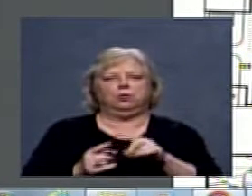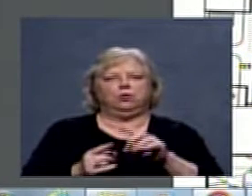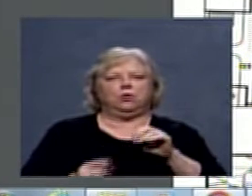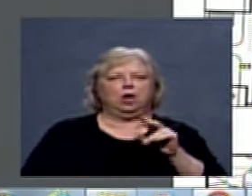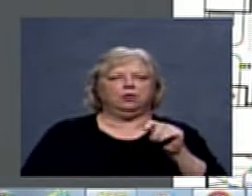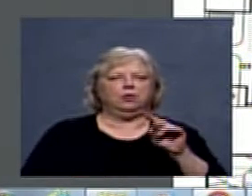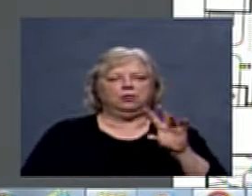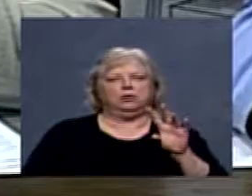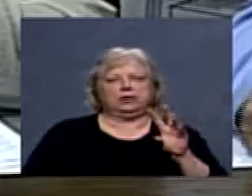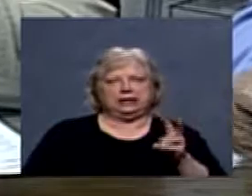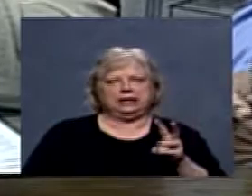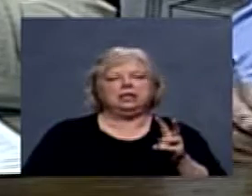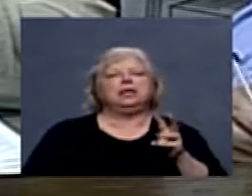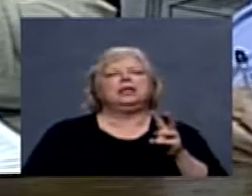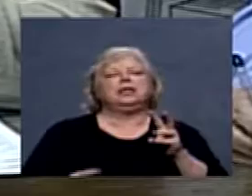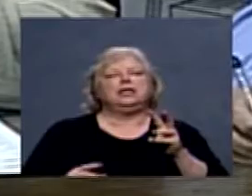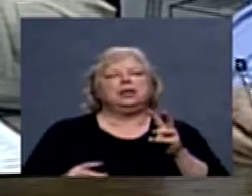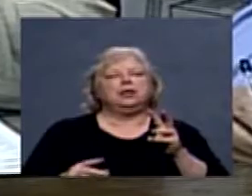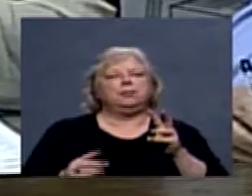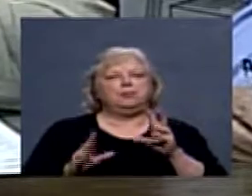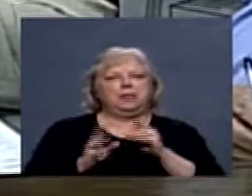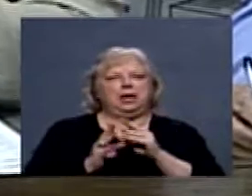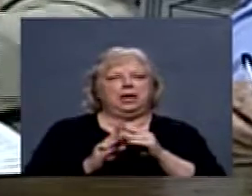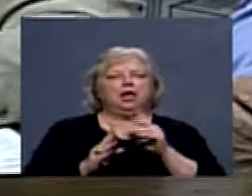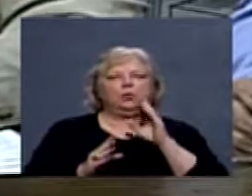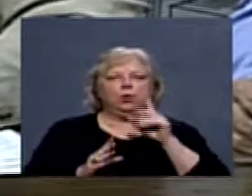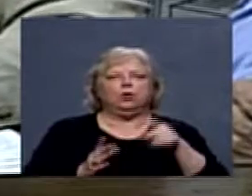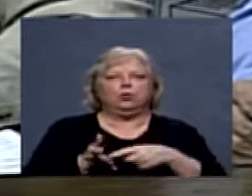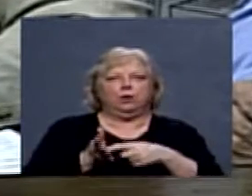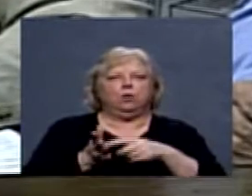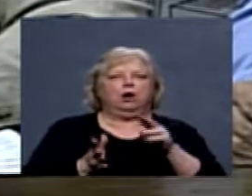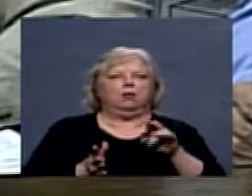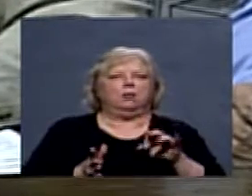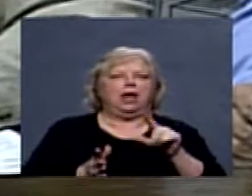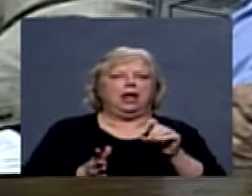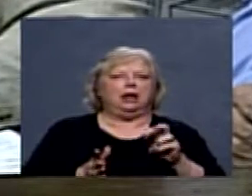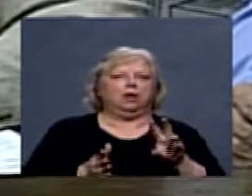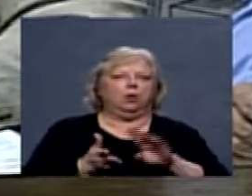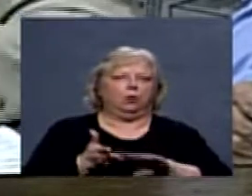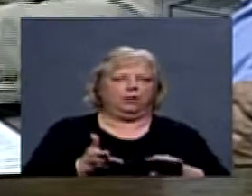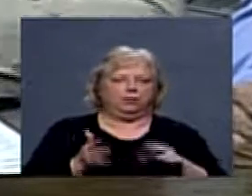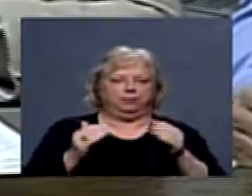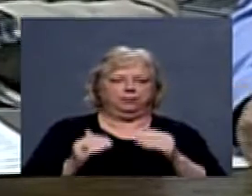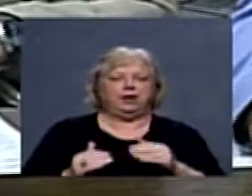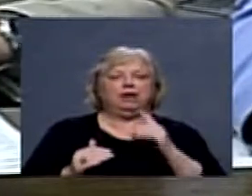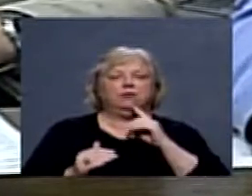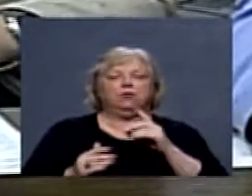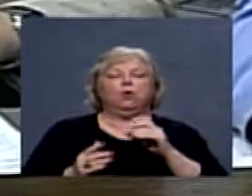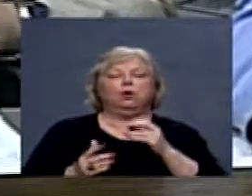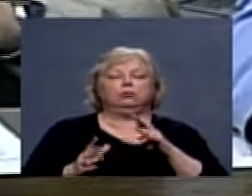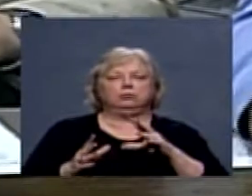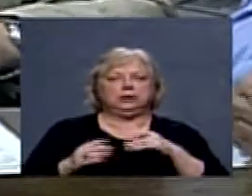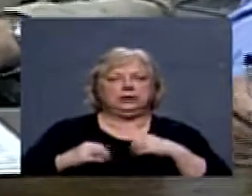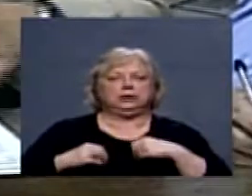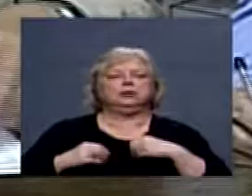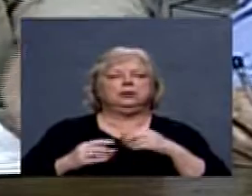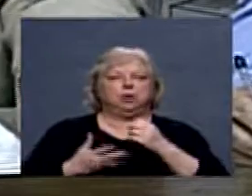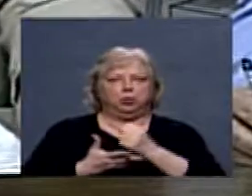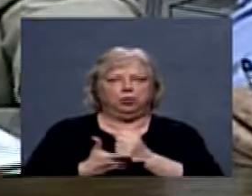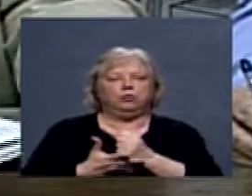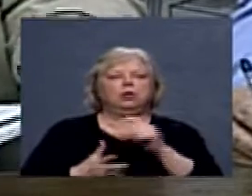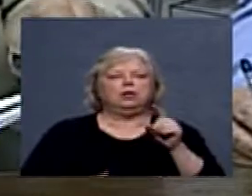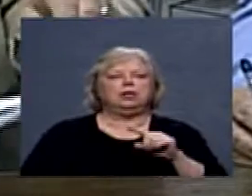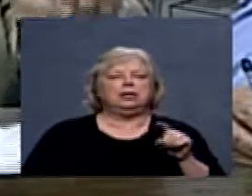supports that request. You will need a bylaw waiver on this item. Next are the items on consent approval. Item number